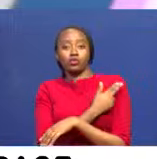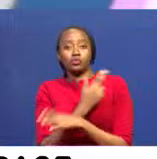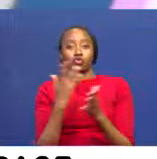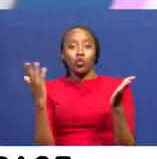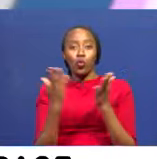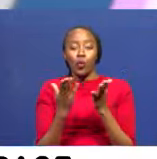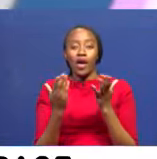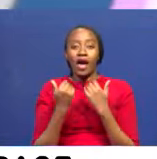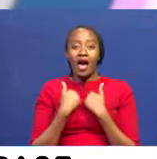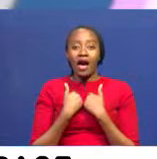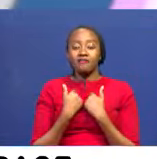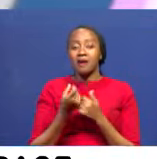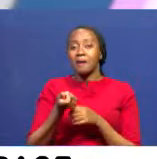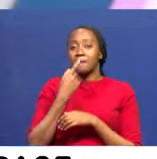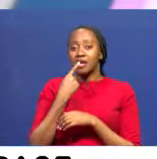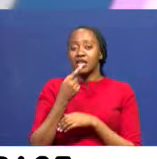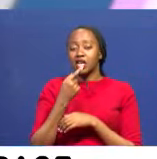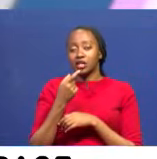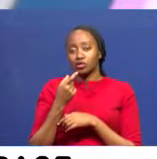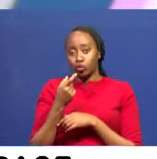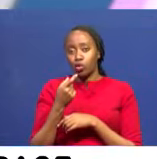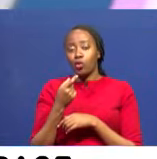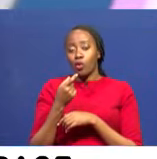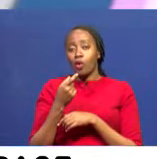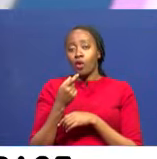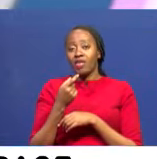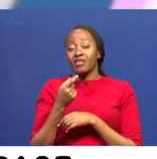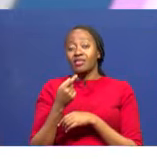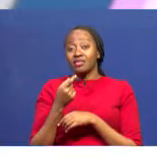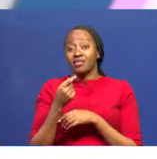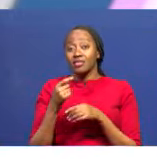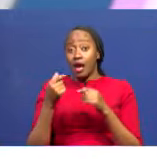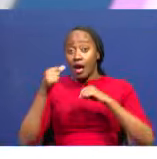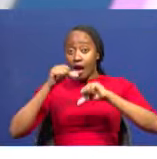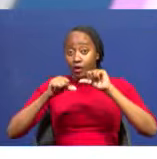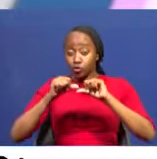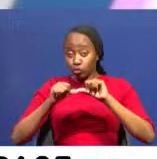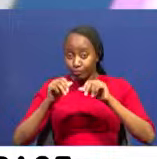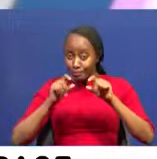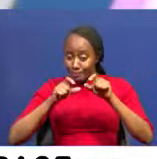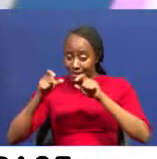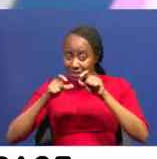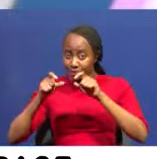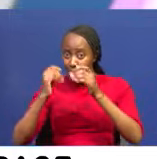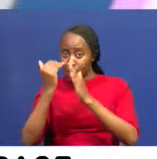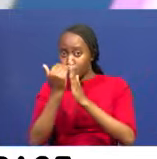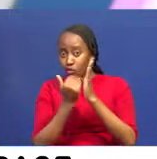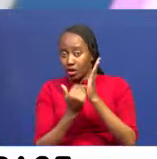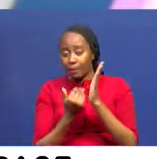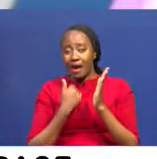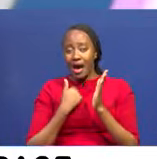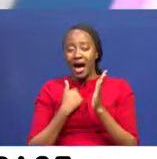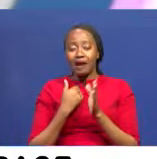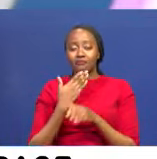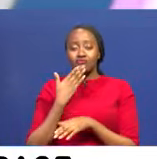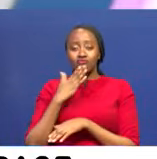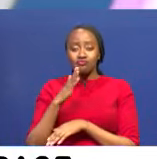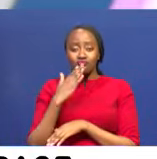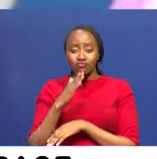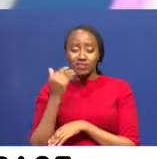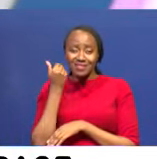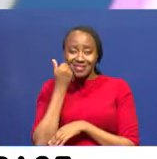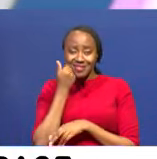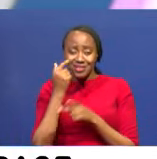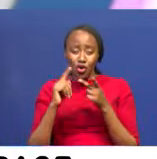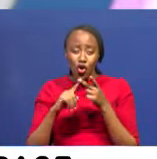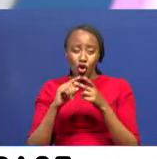a medication therapy management program. So which means if you have diabetes, hypertension, that maybe every